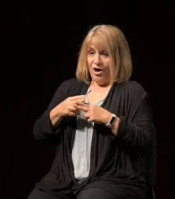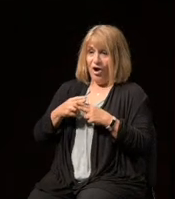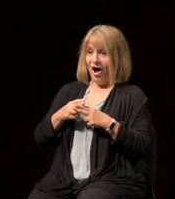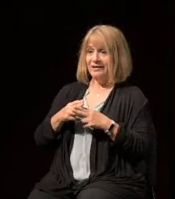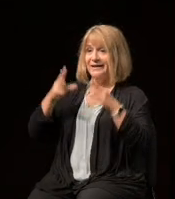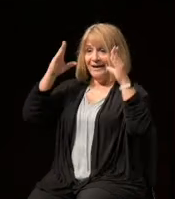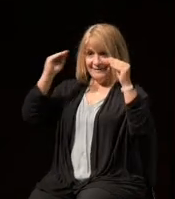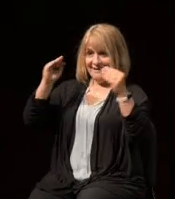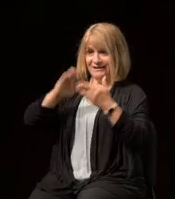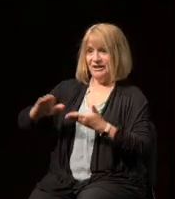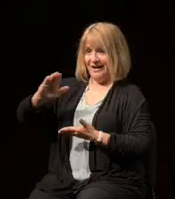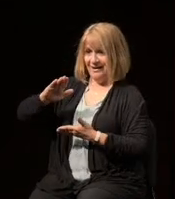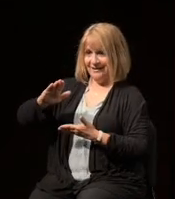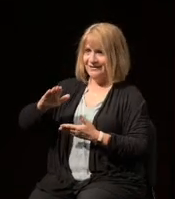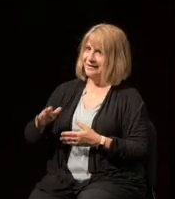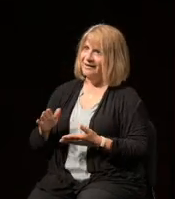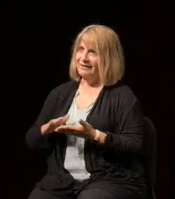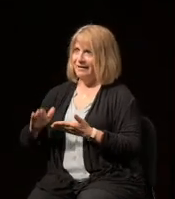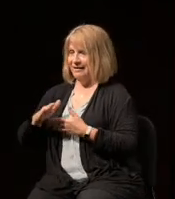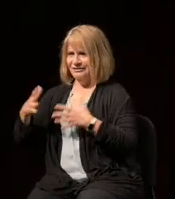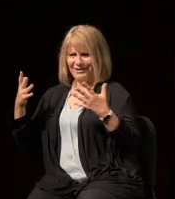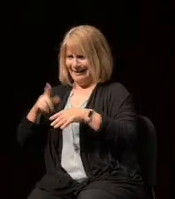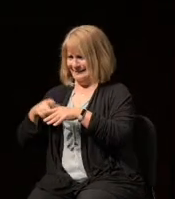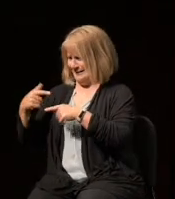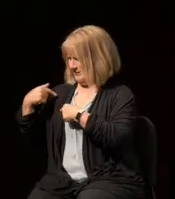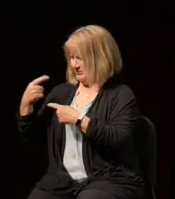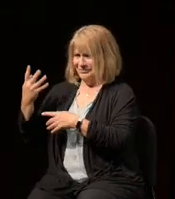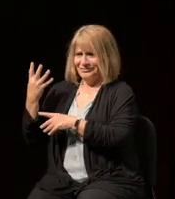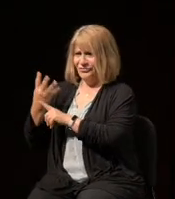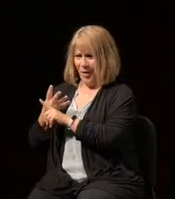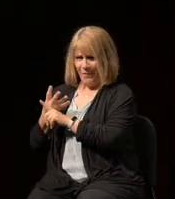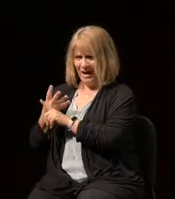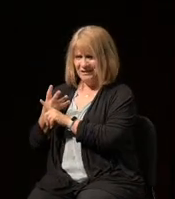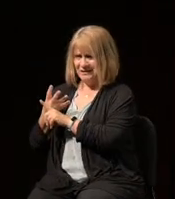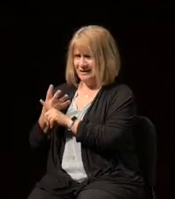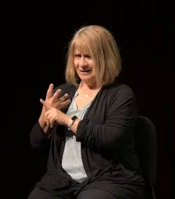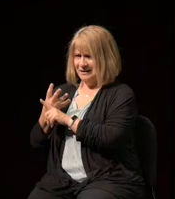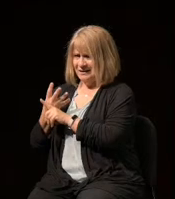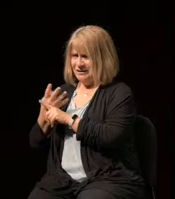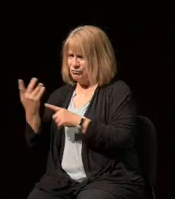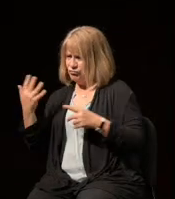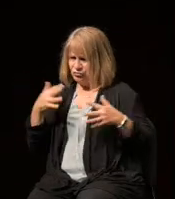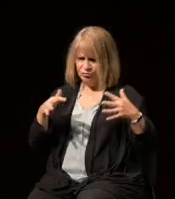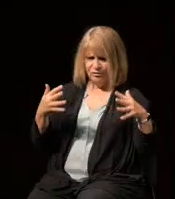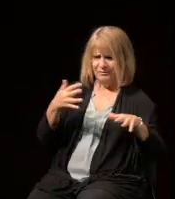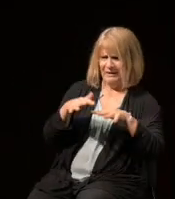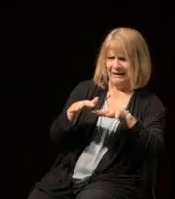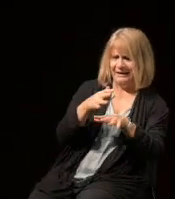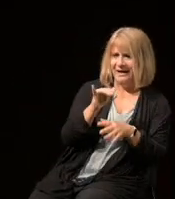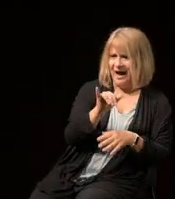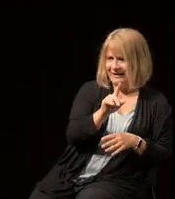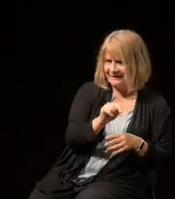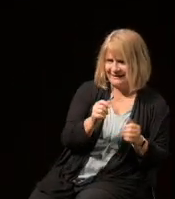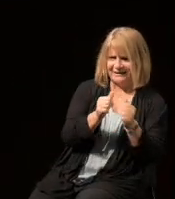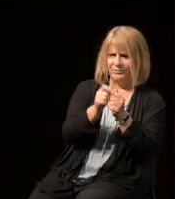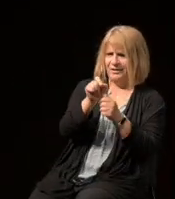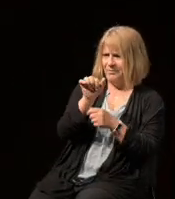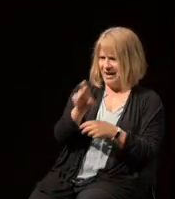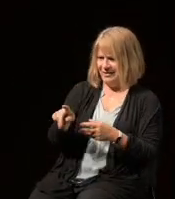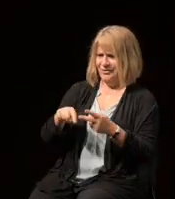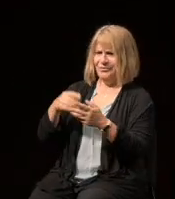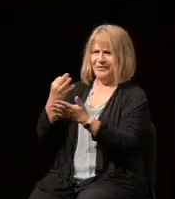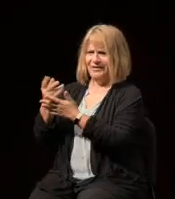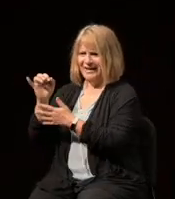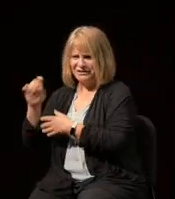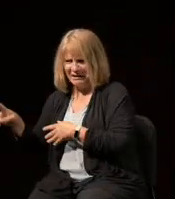The college spent a lot of time over the last 4 months streamlining things in IT, with Banner, with financial aid.